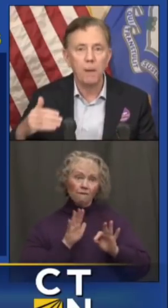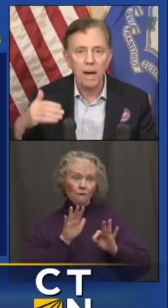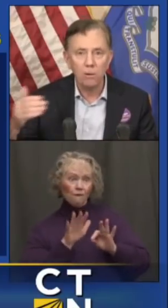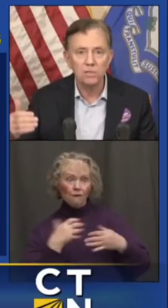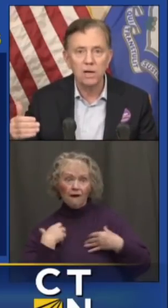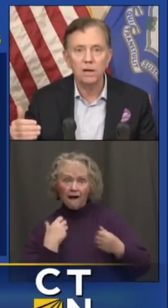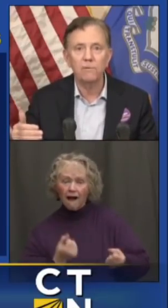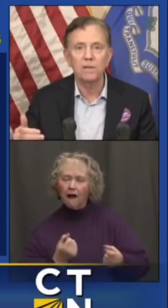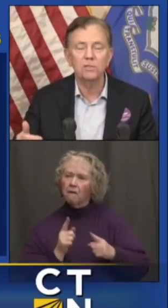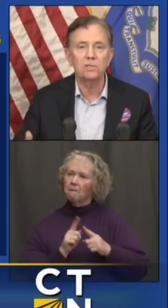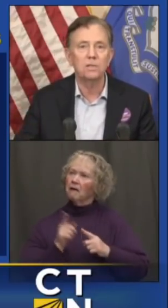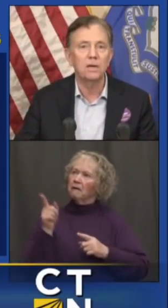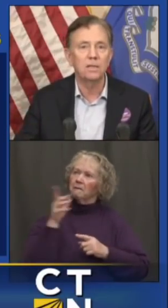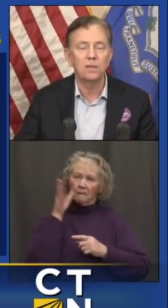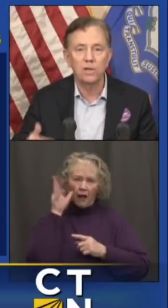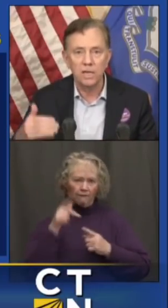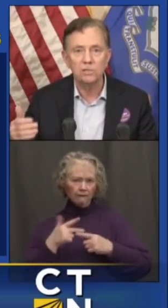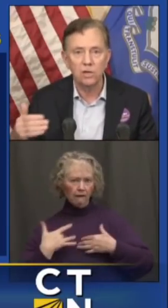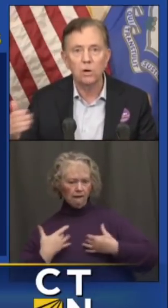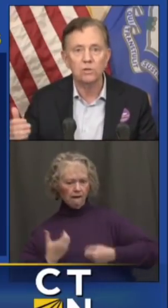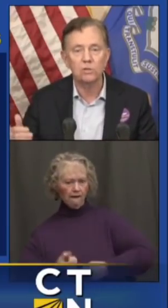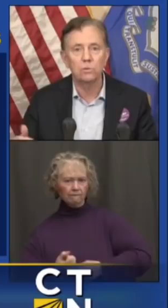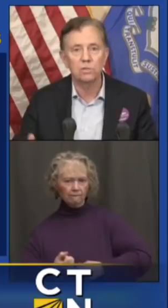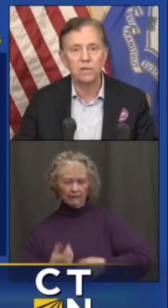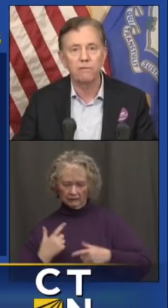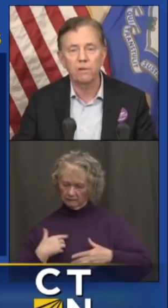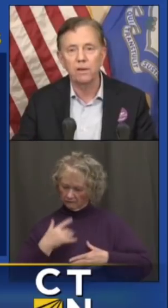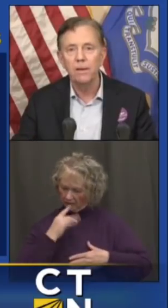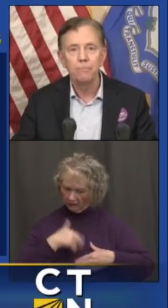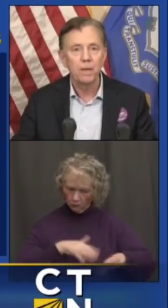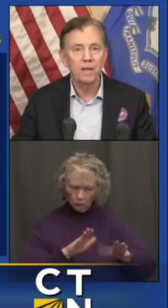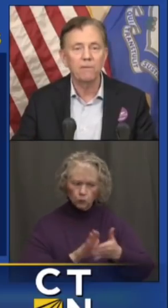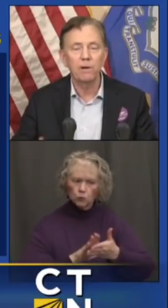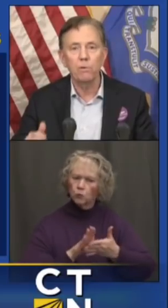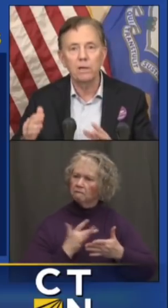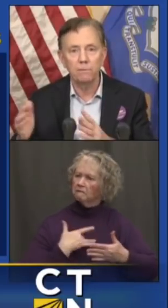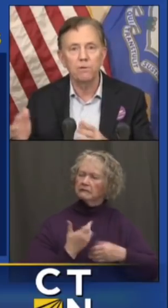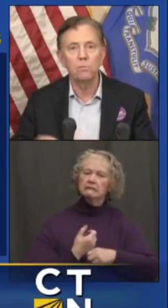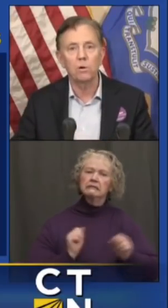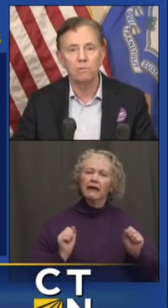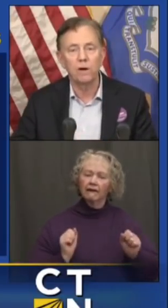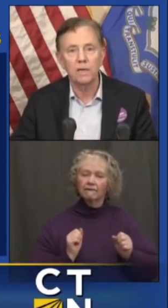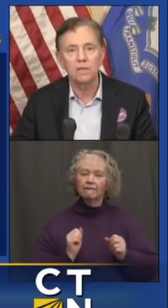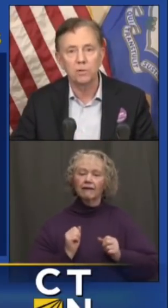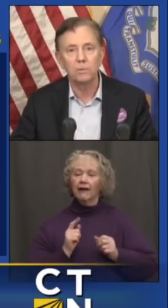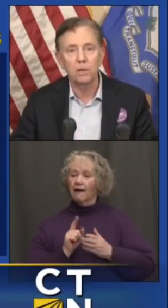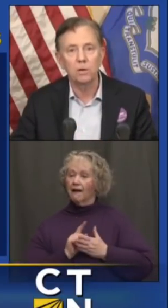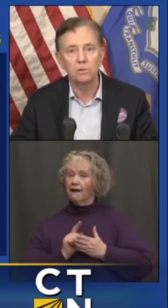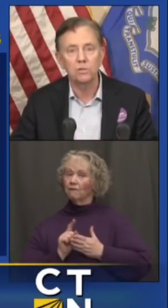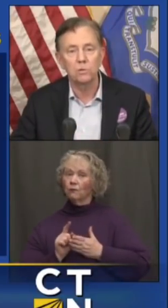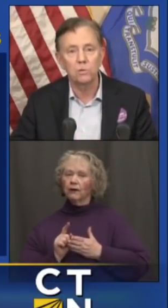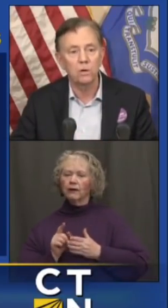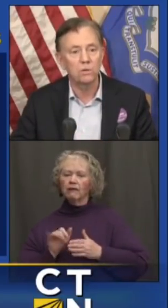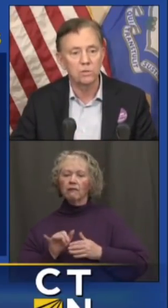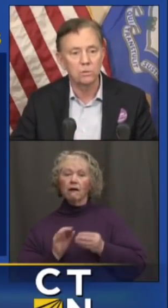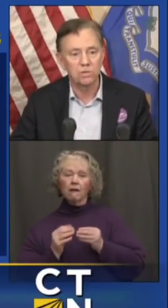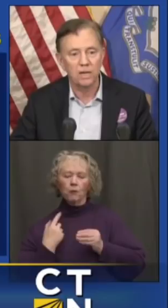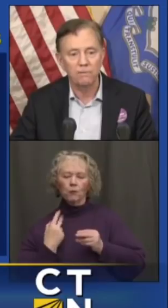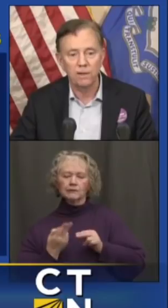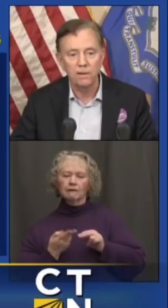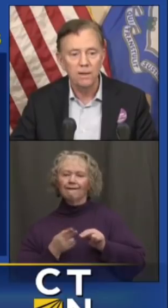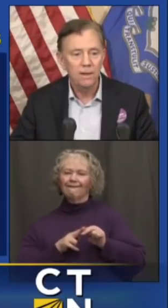nurses and superintendents, keeping our schools open, but keeping our schools safe. Keeping our schools safe.